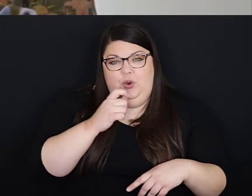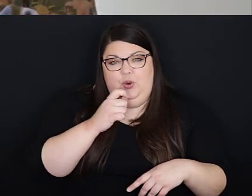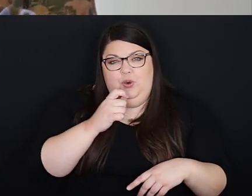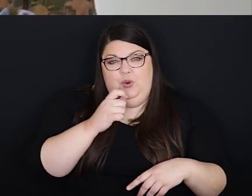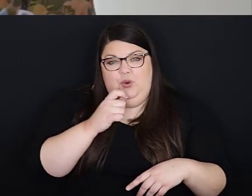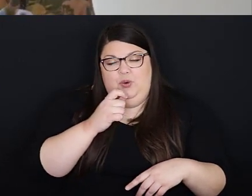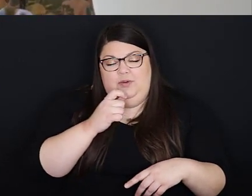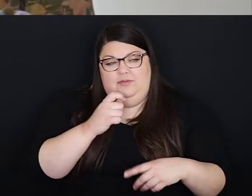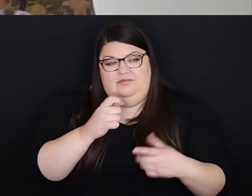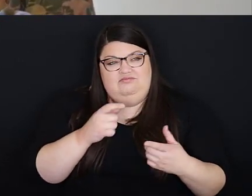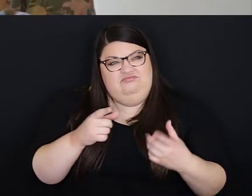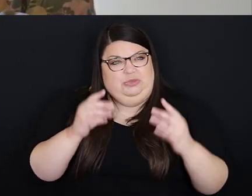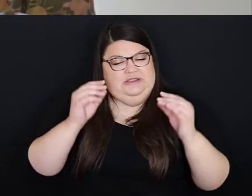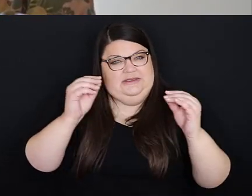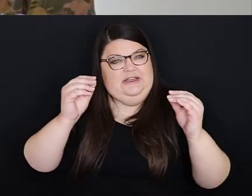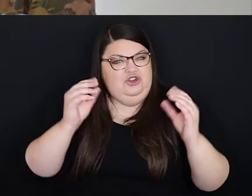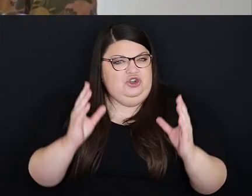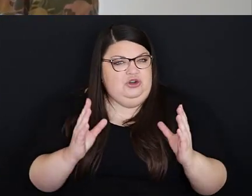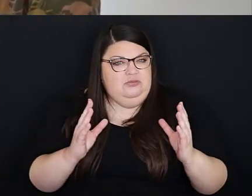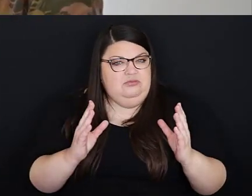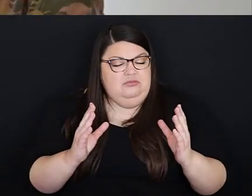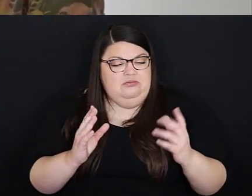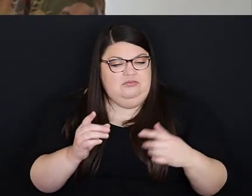the teacher,